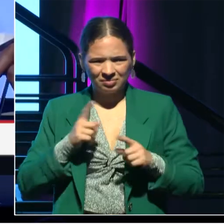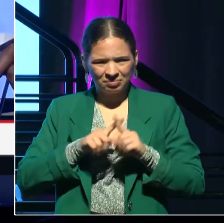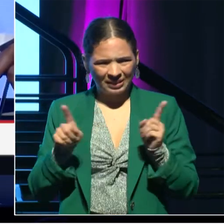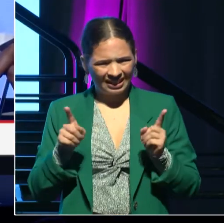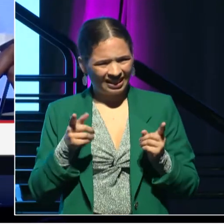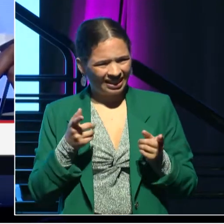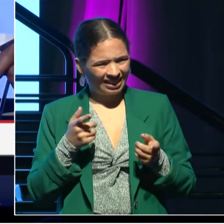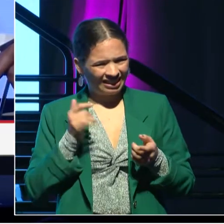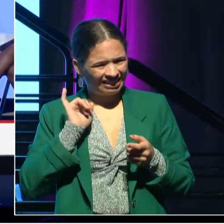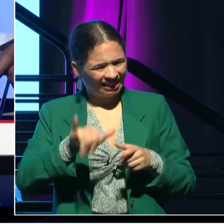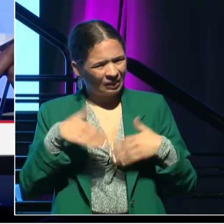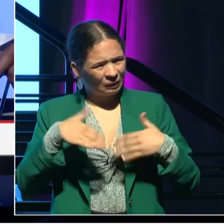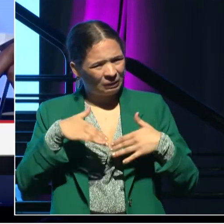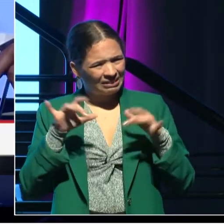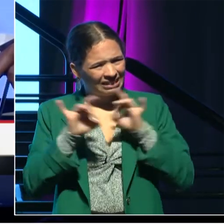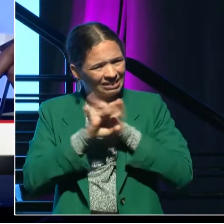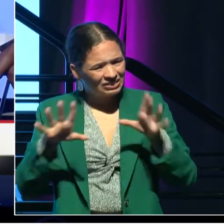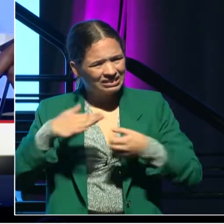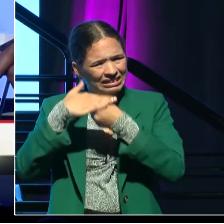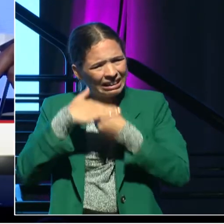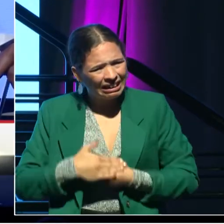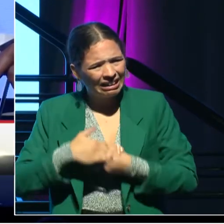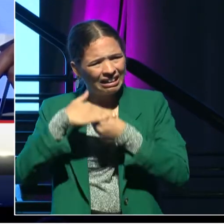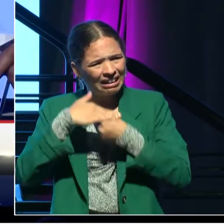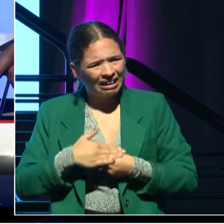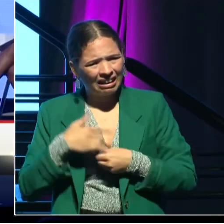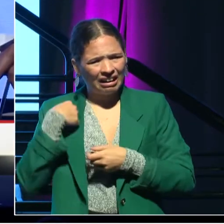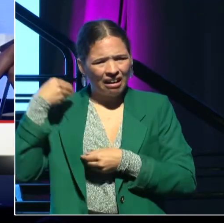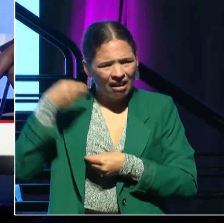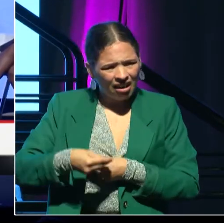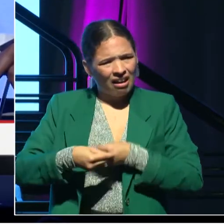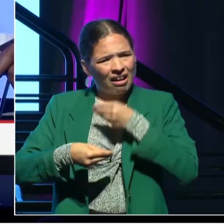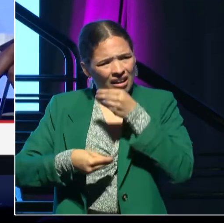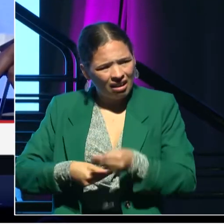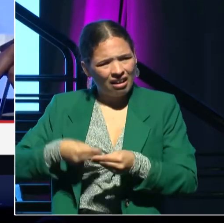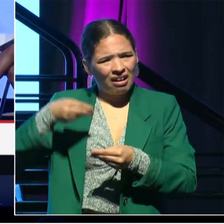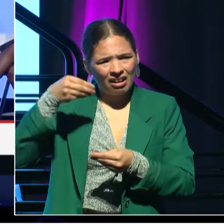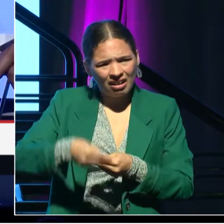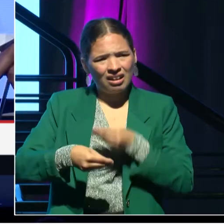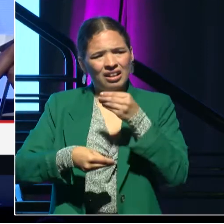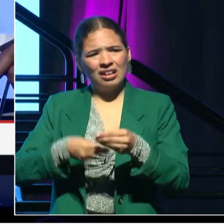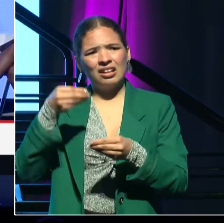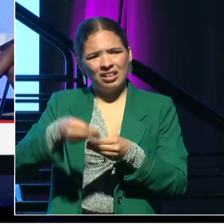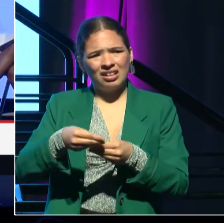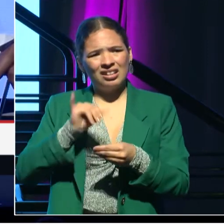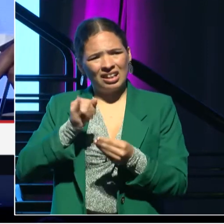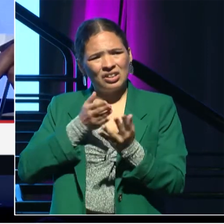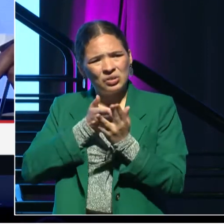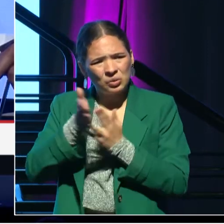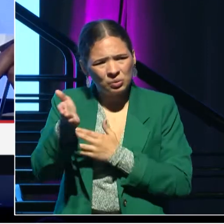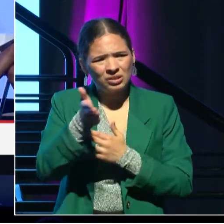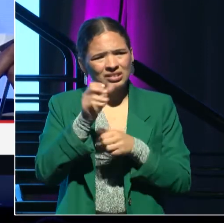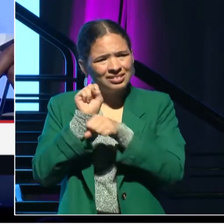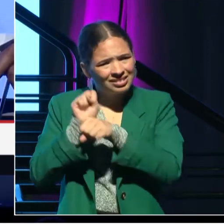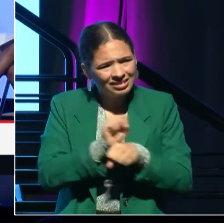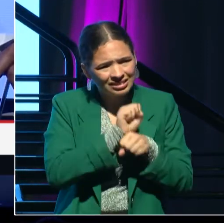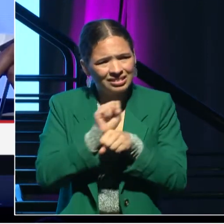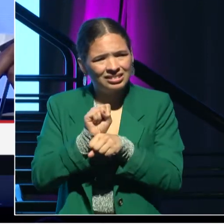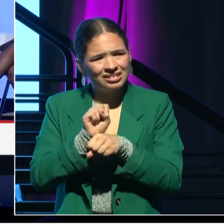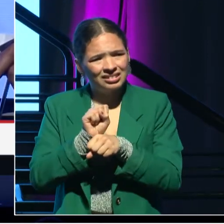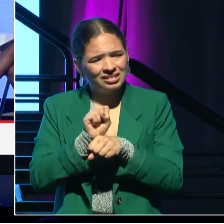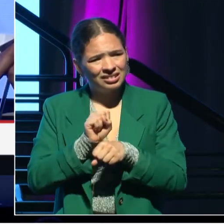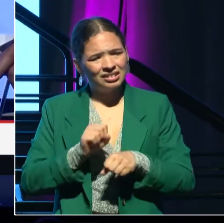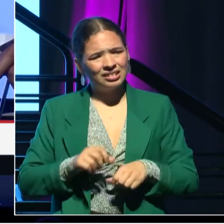toxic stress that is passed down from generations through slavery, that has created this